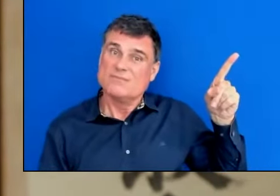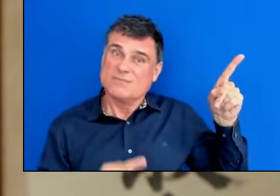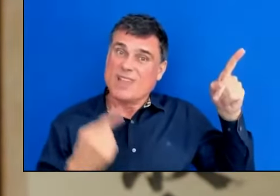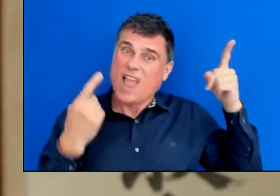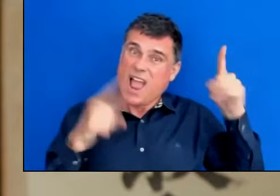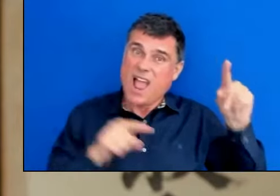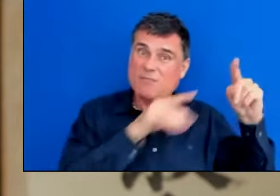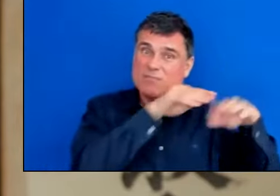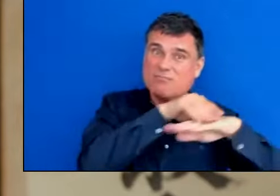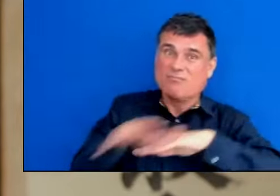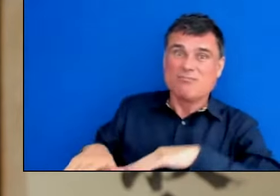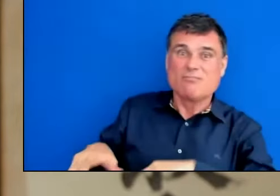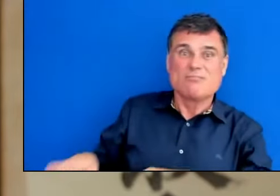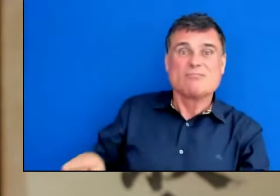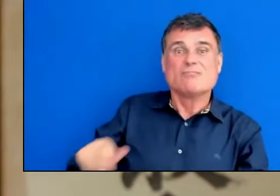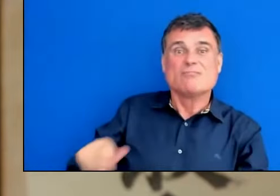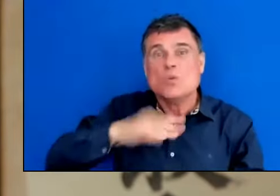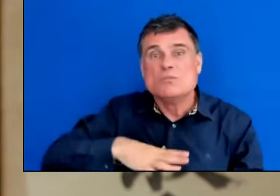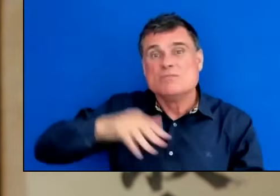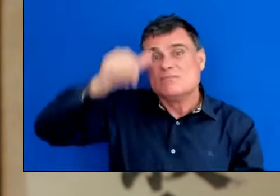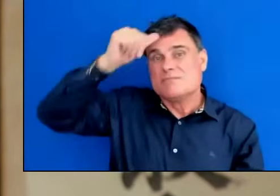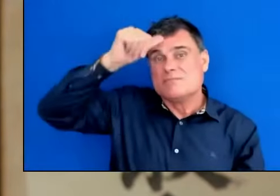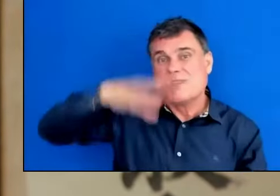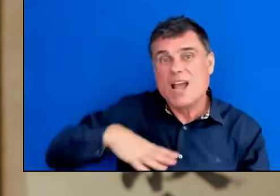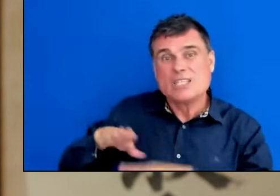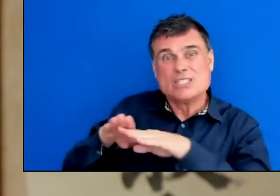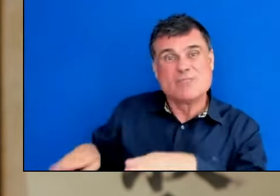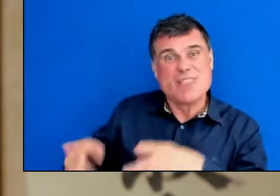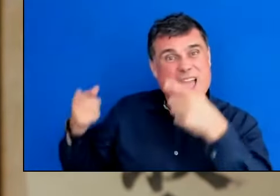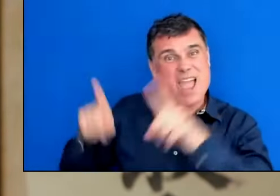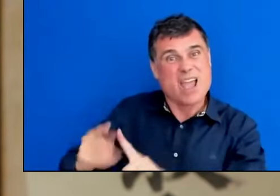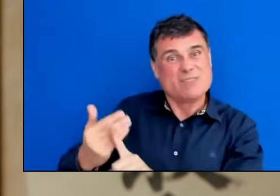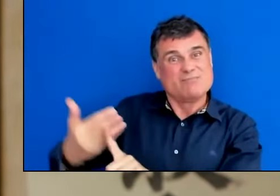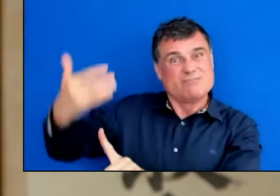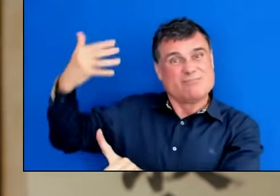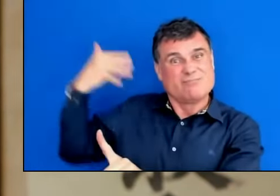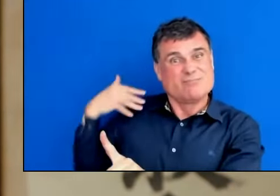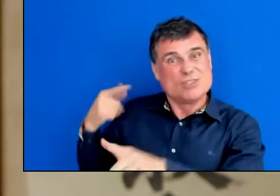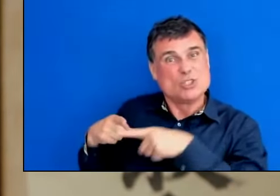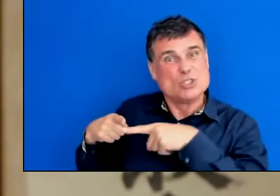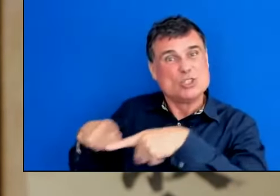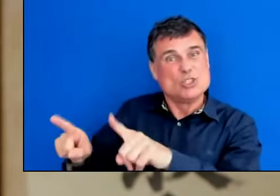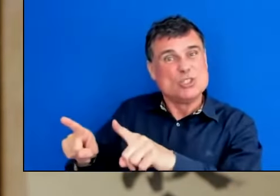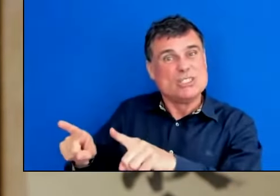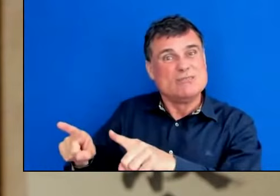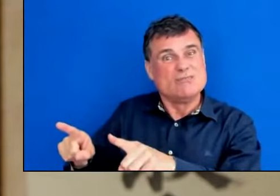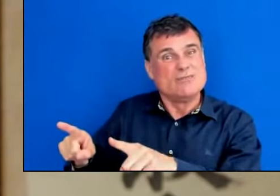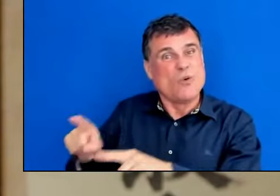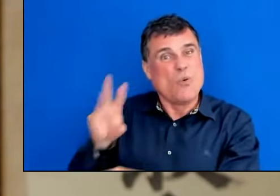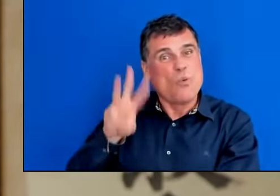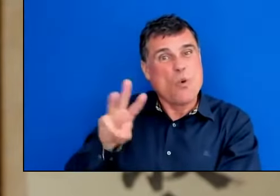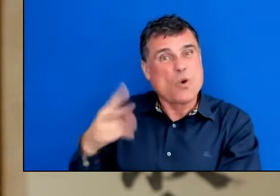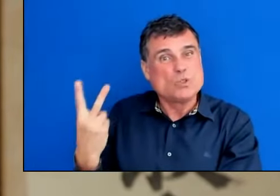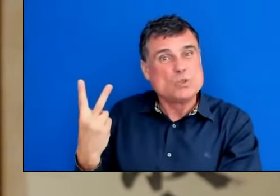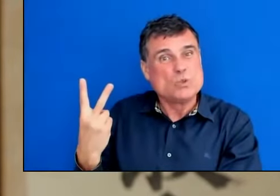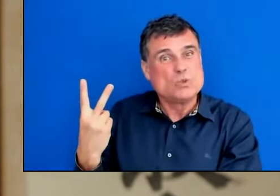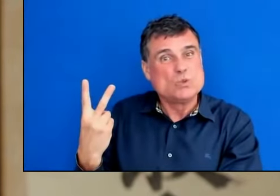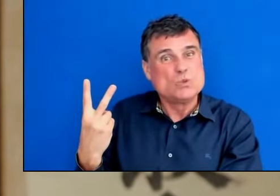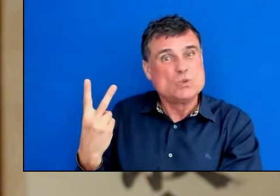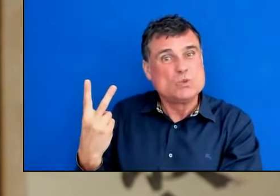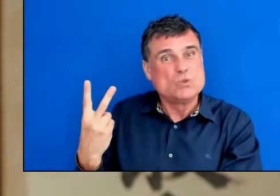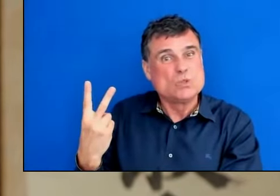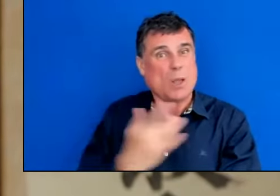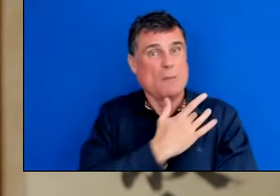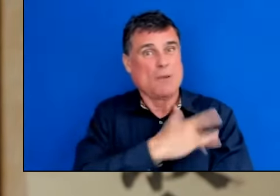men, women, and children. Before, during, and after the World War II, the provincial government seized